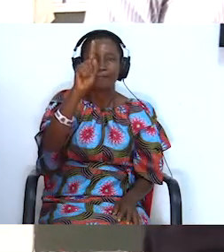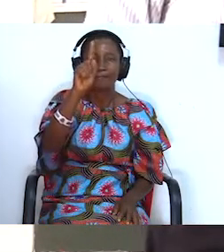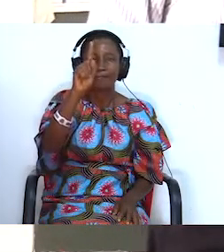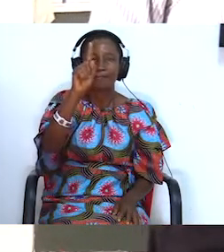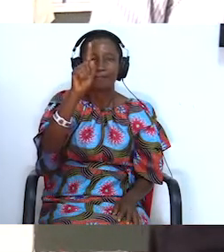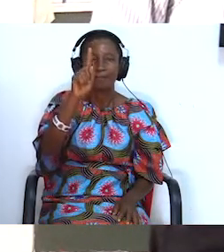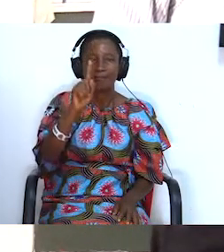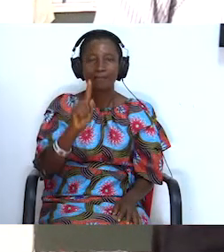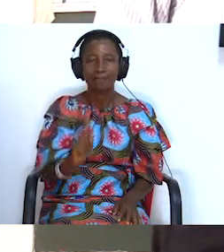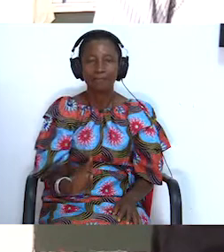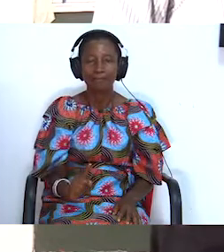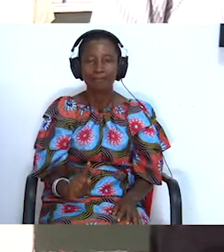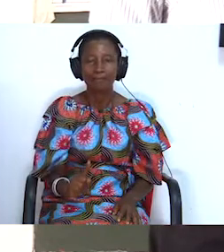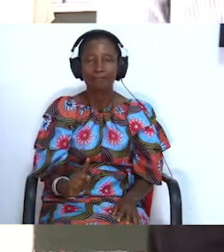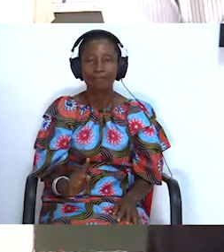How do we form the letter?